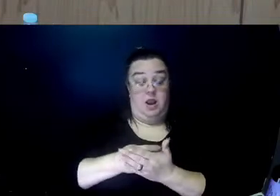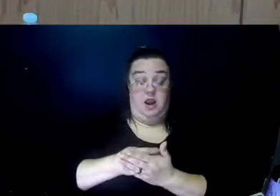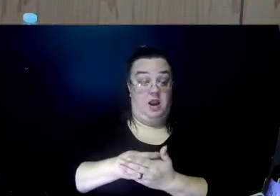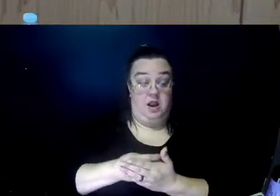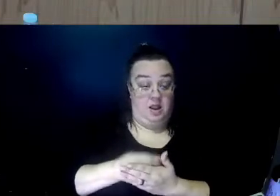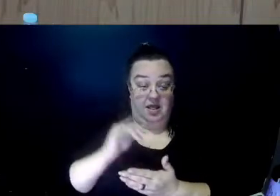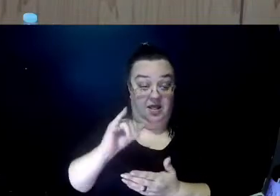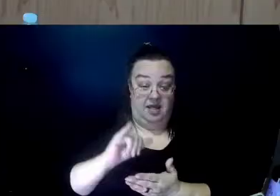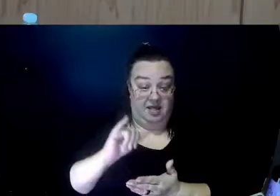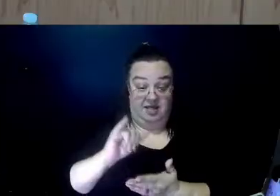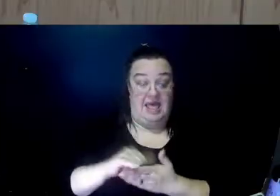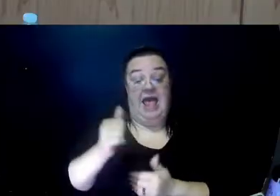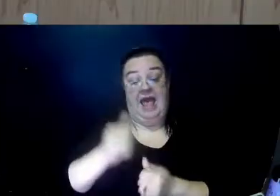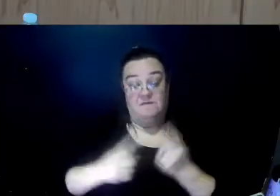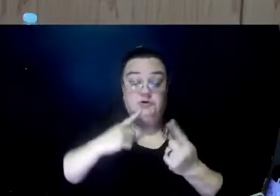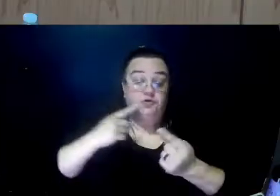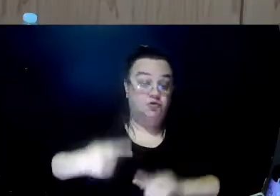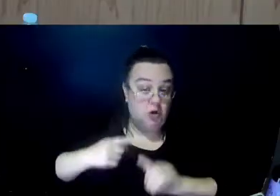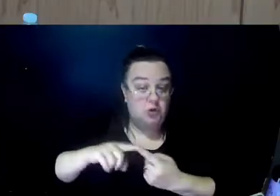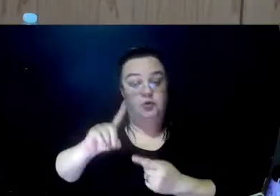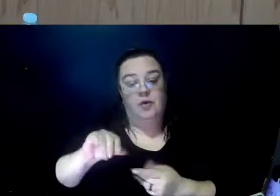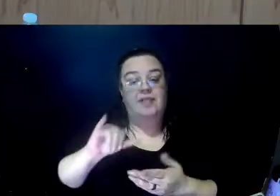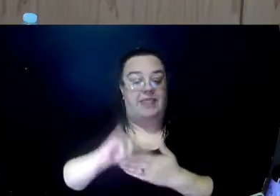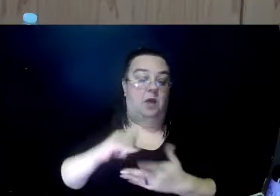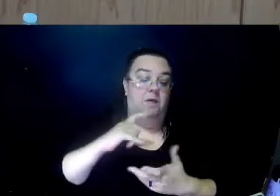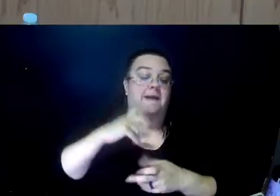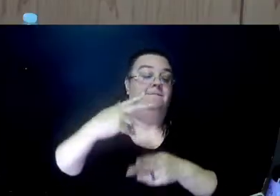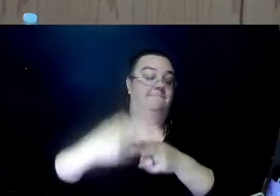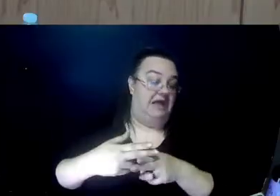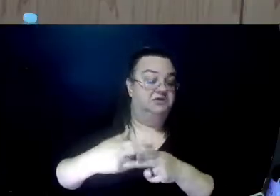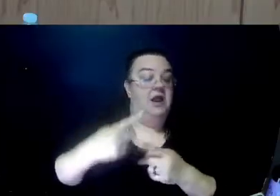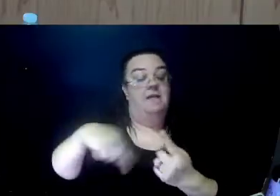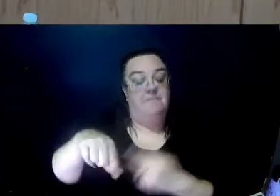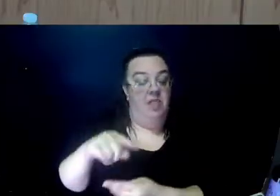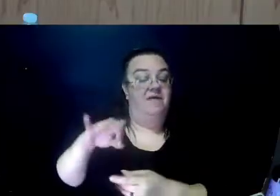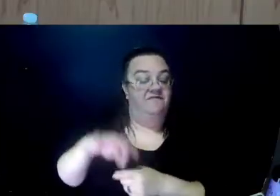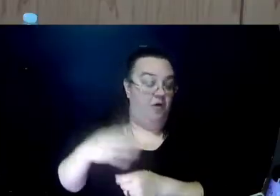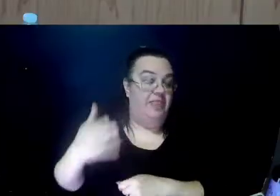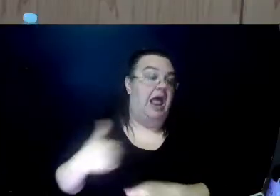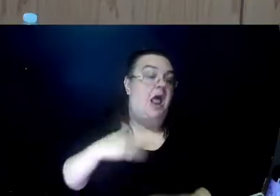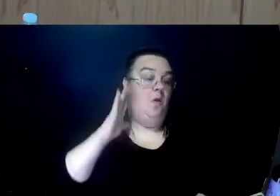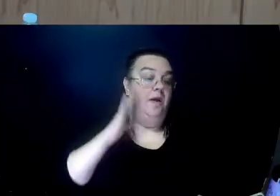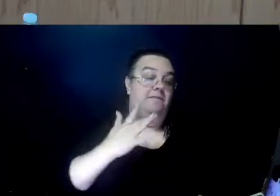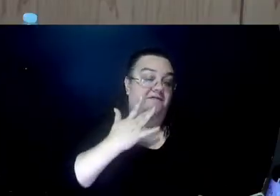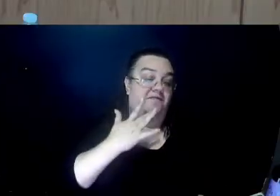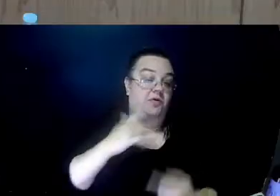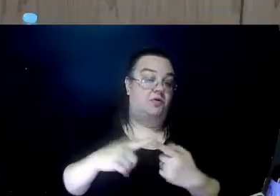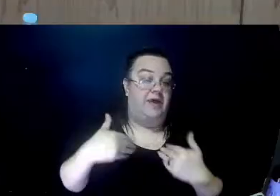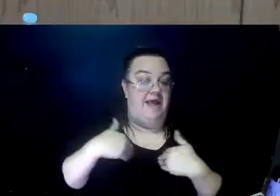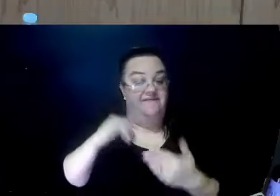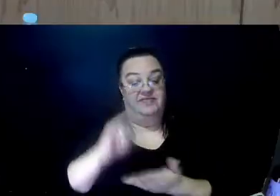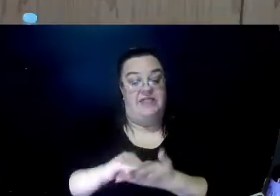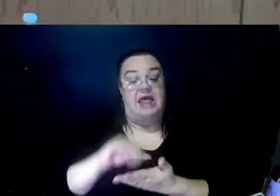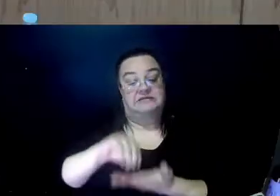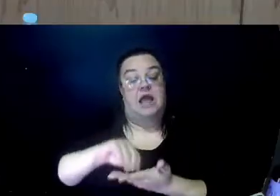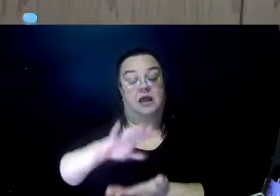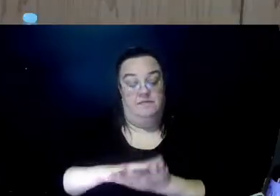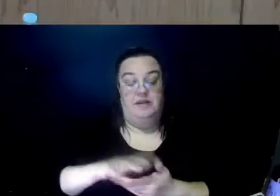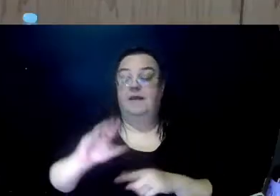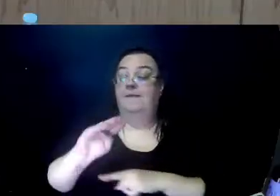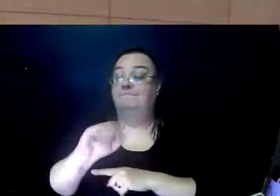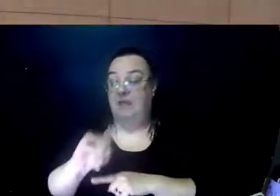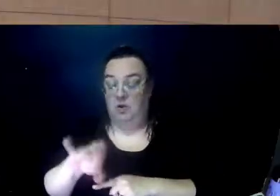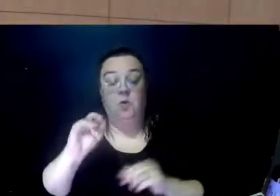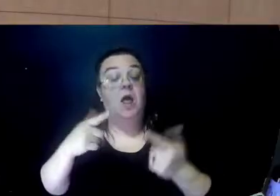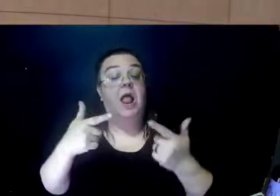struggling to do. So I that understand. was mentioned among the vote there. So I prefer to have that All right. documented. Why don't we check with the